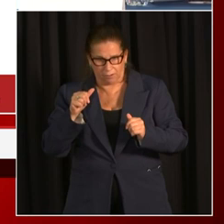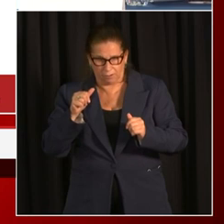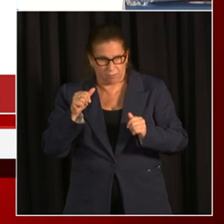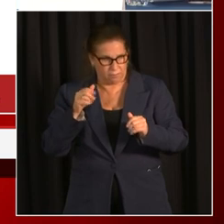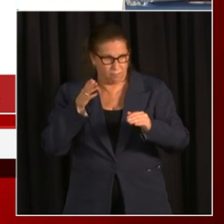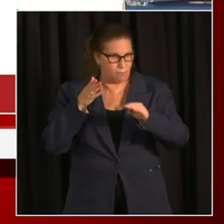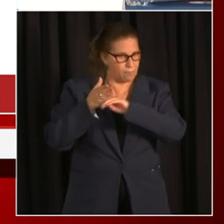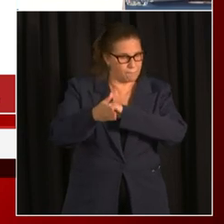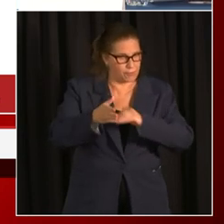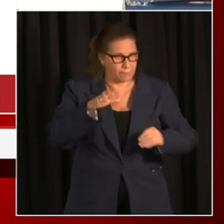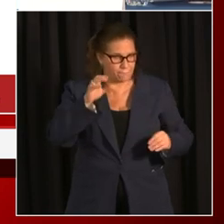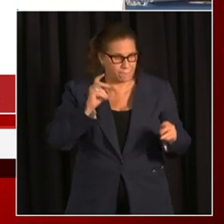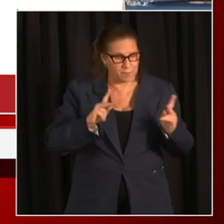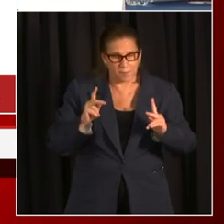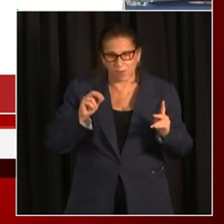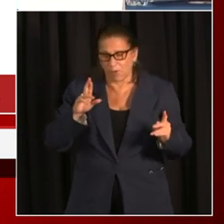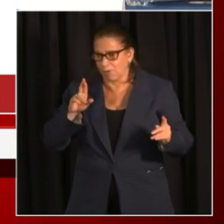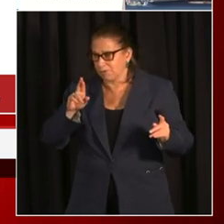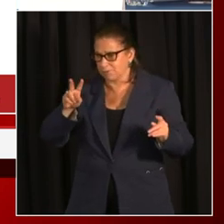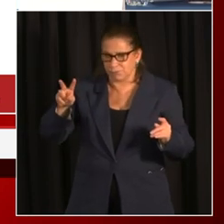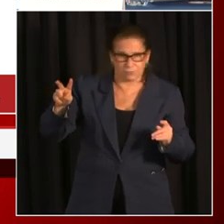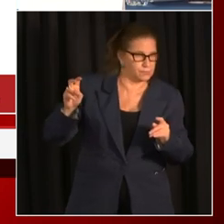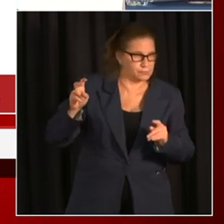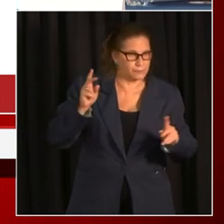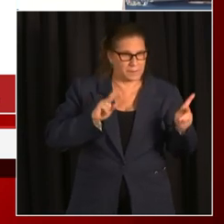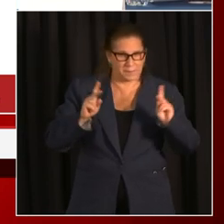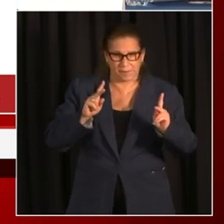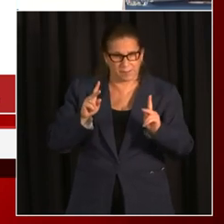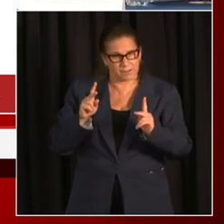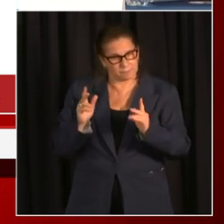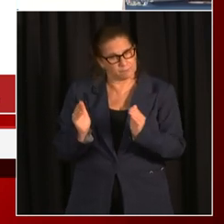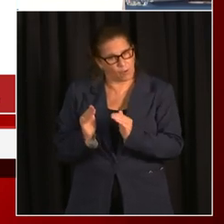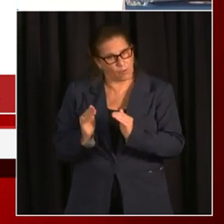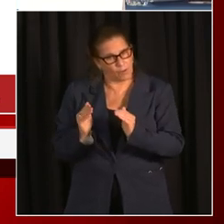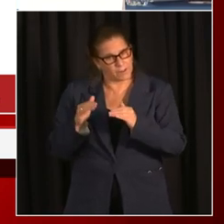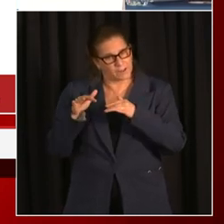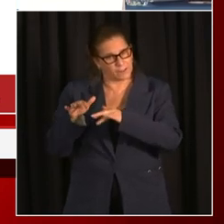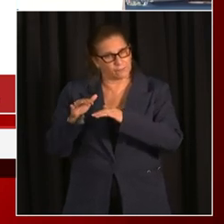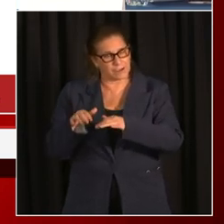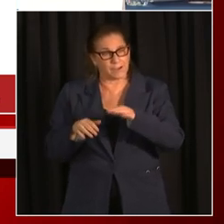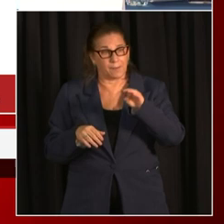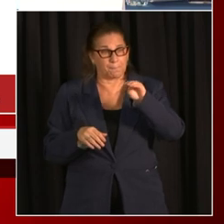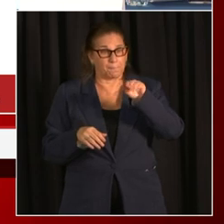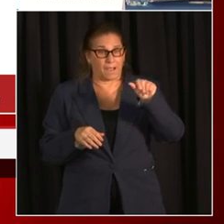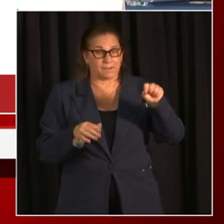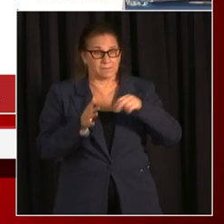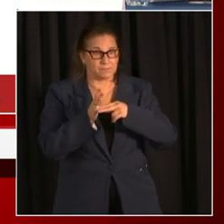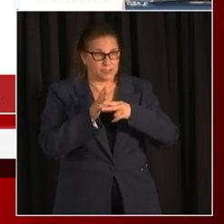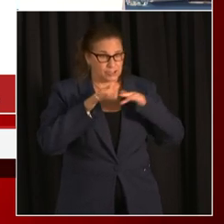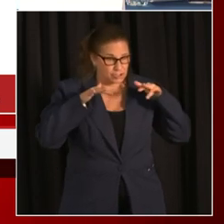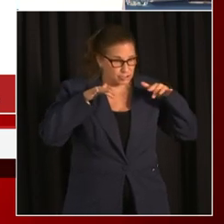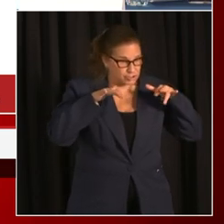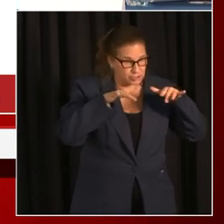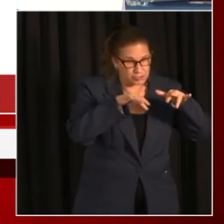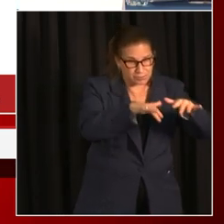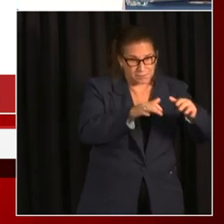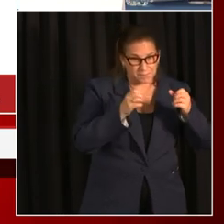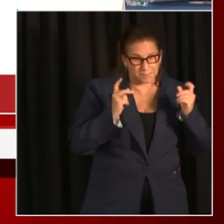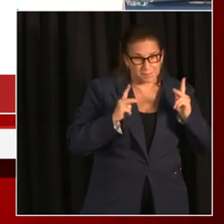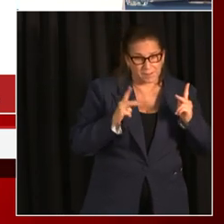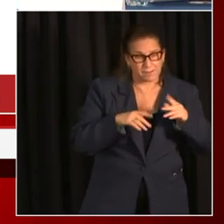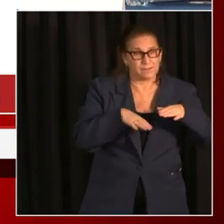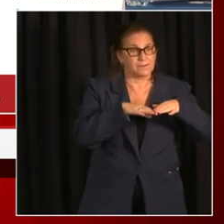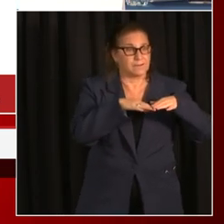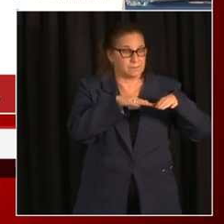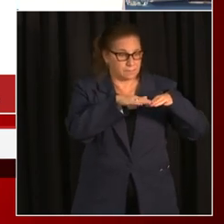75 people events, and then reporting having gotten an infection. So these very small, intimate gatherings with friends